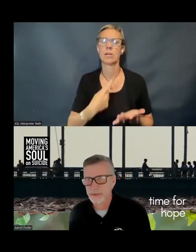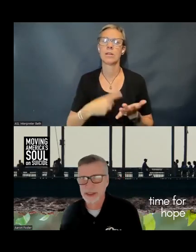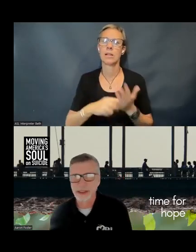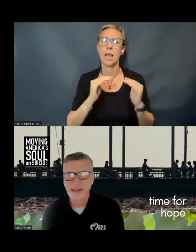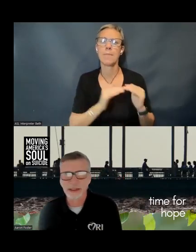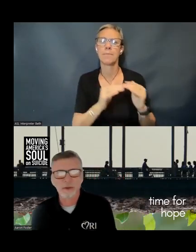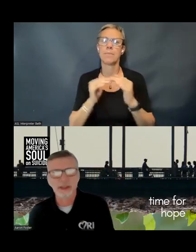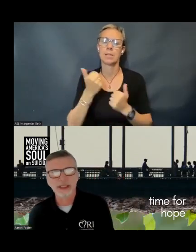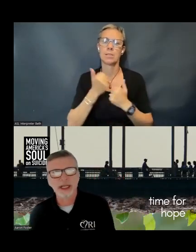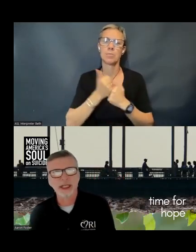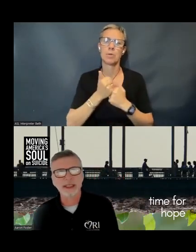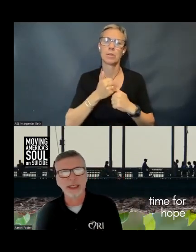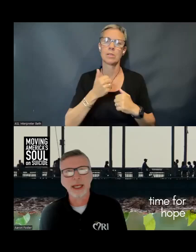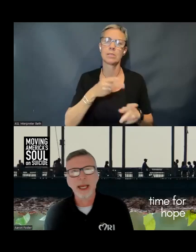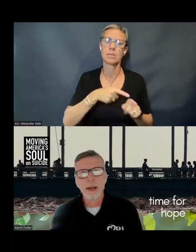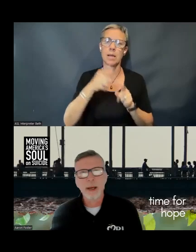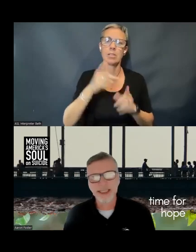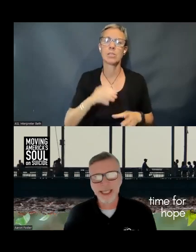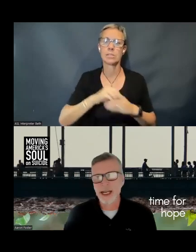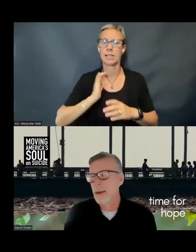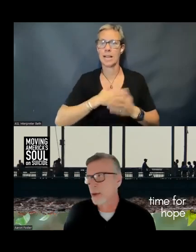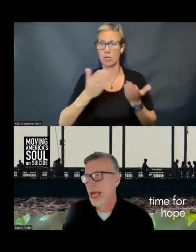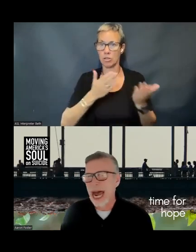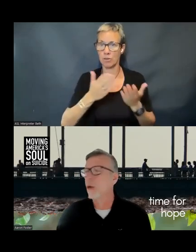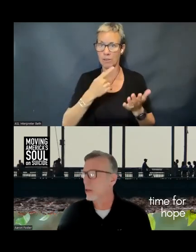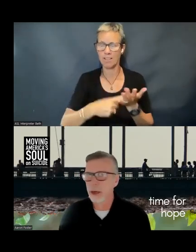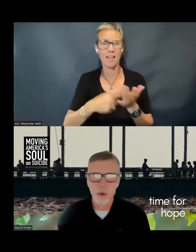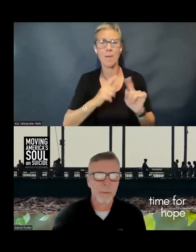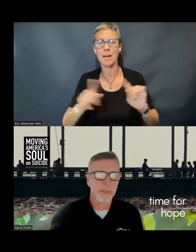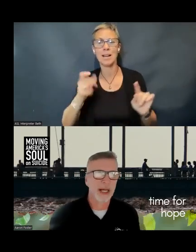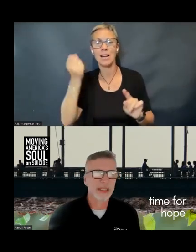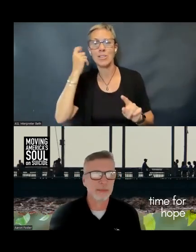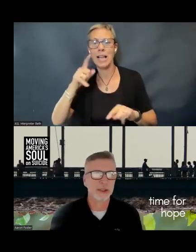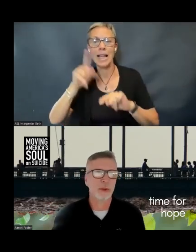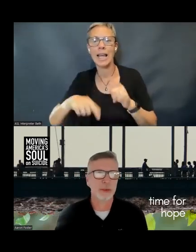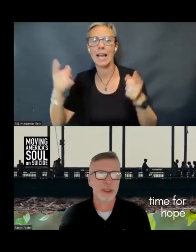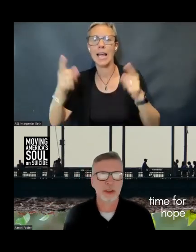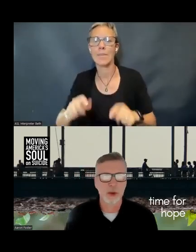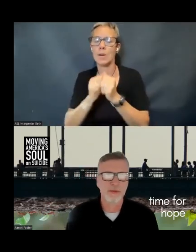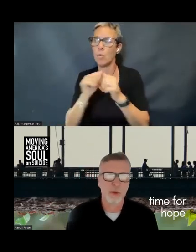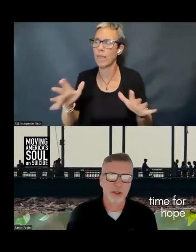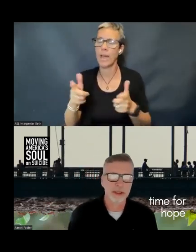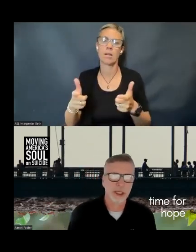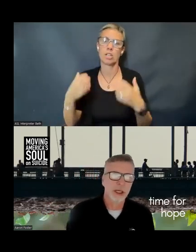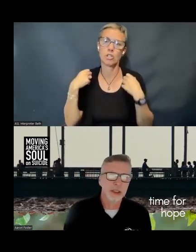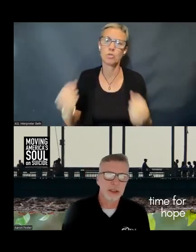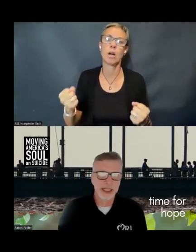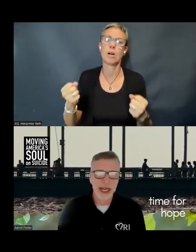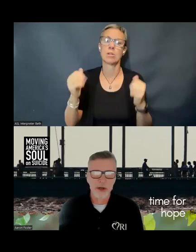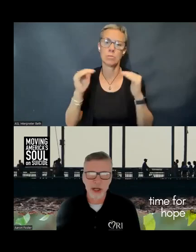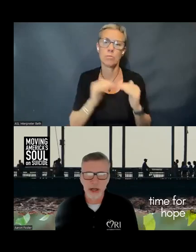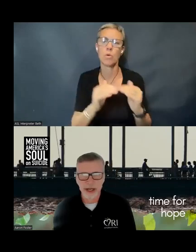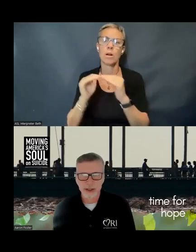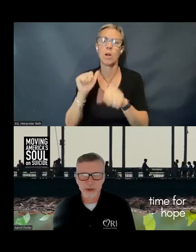the services that we're discussing, but this cannot happen without a robust peer support specialist workforce. So